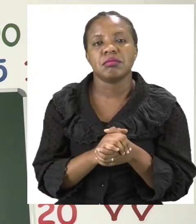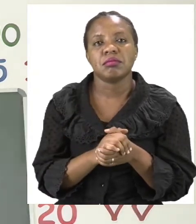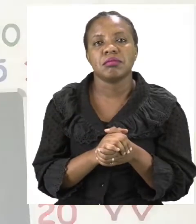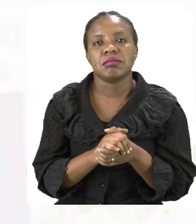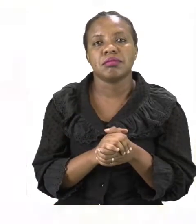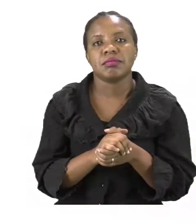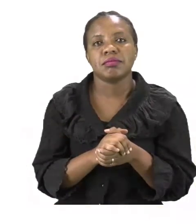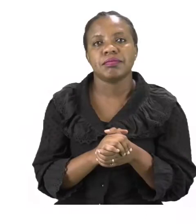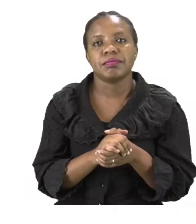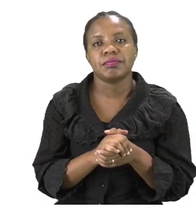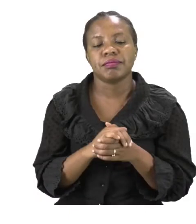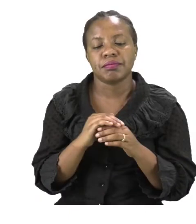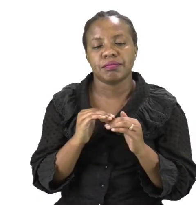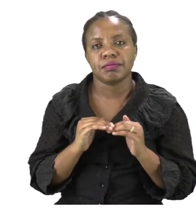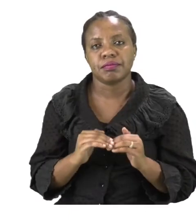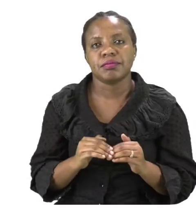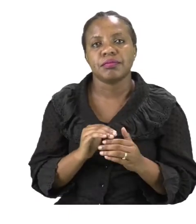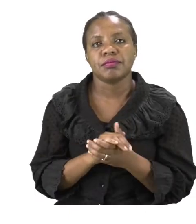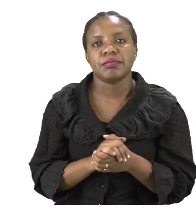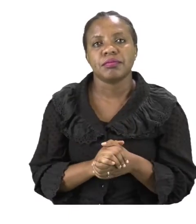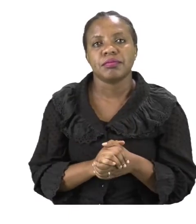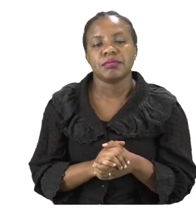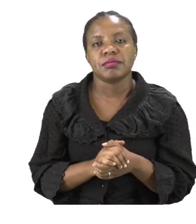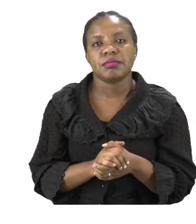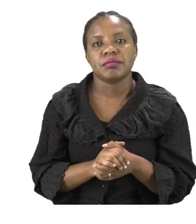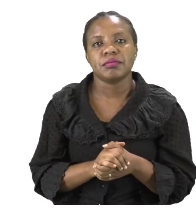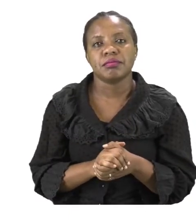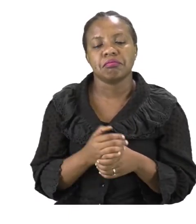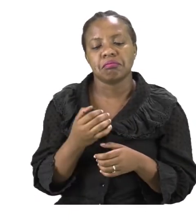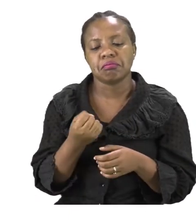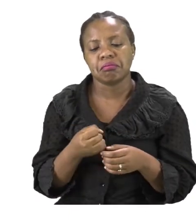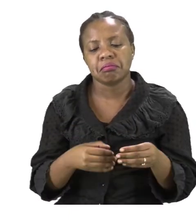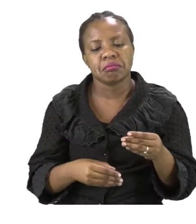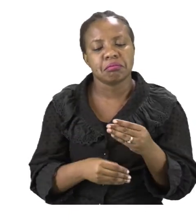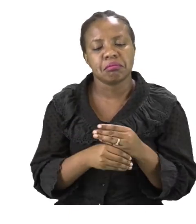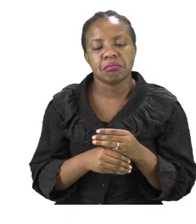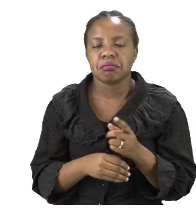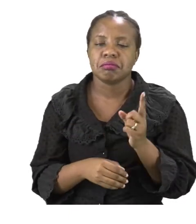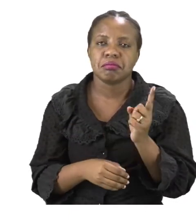exercise. Now at the bottom of the exercise, instead of adding, you are going to be